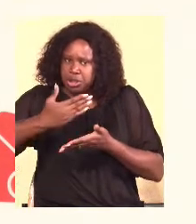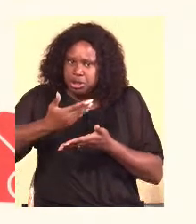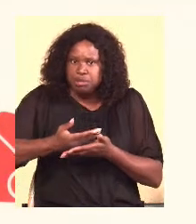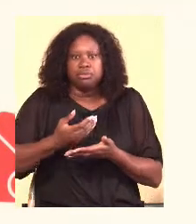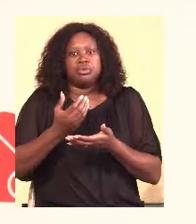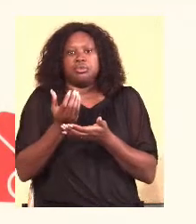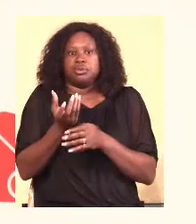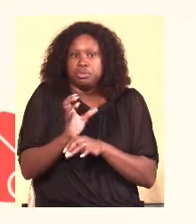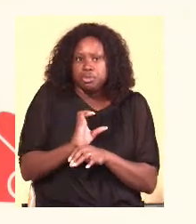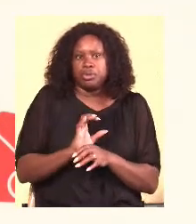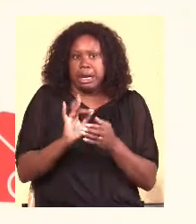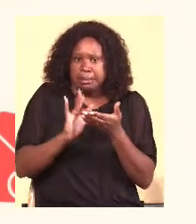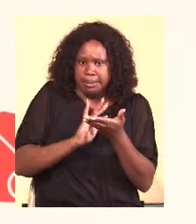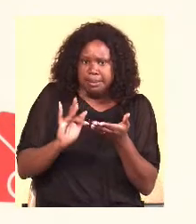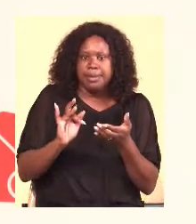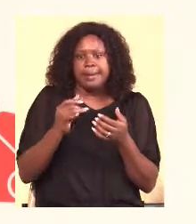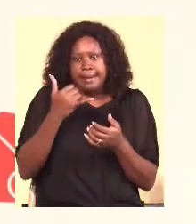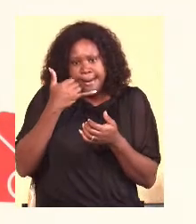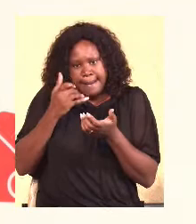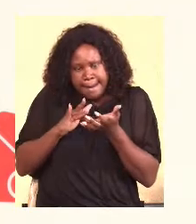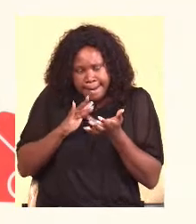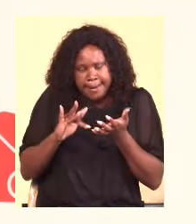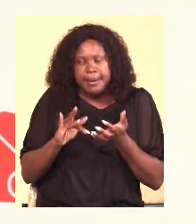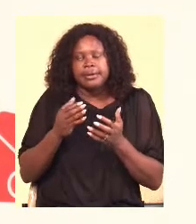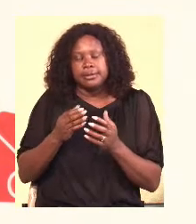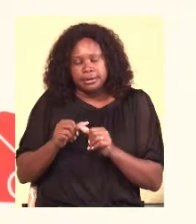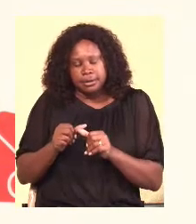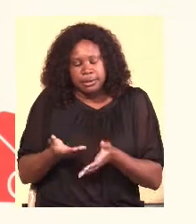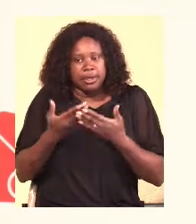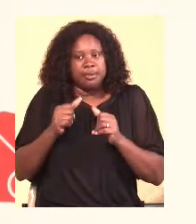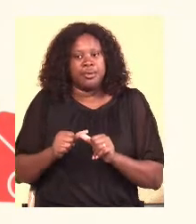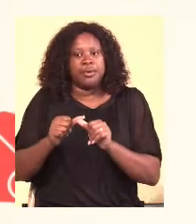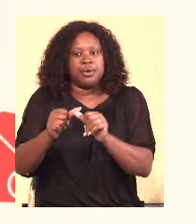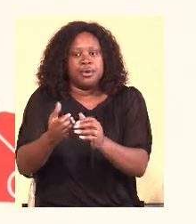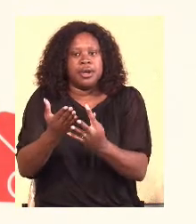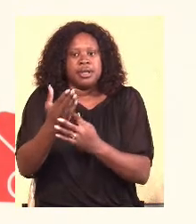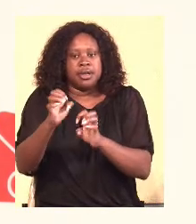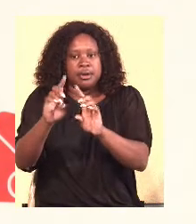gadgets that will ensure that they will continue to access education online.